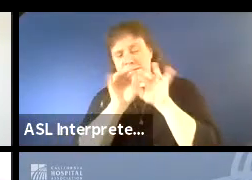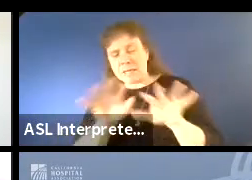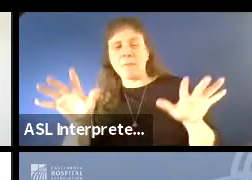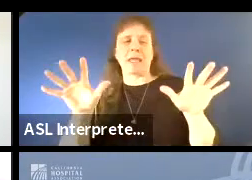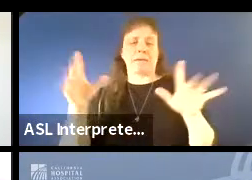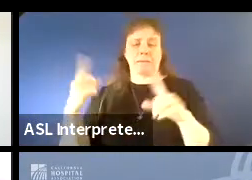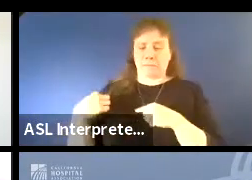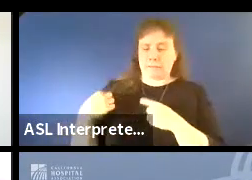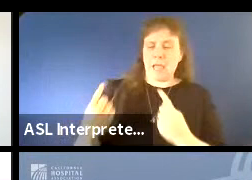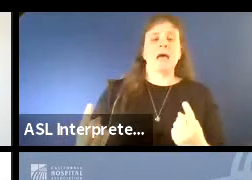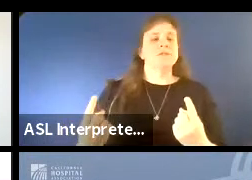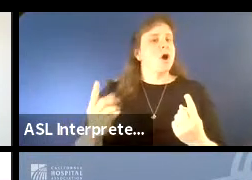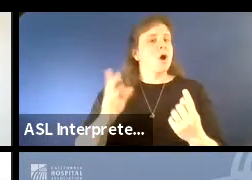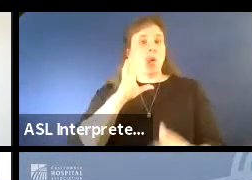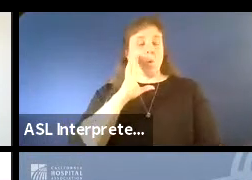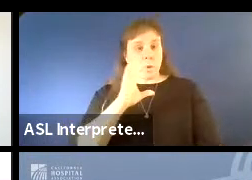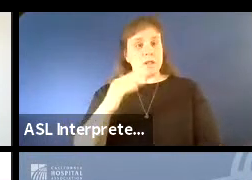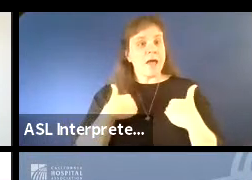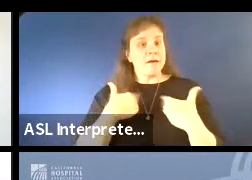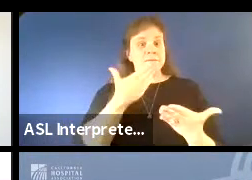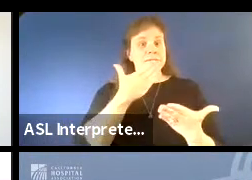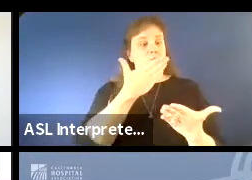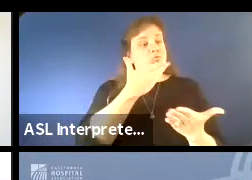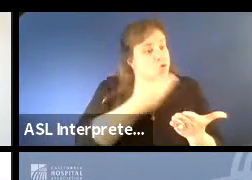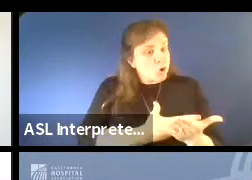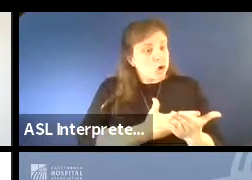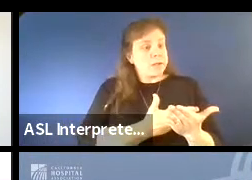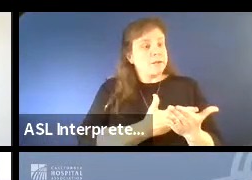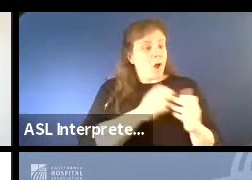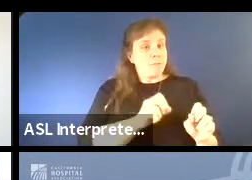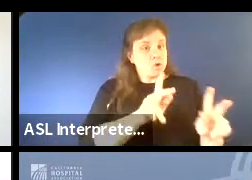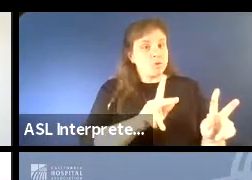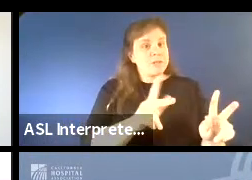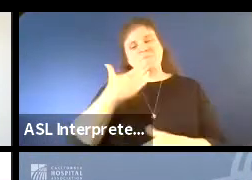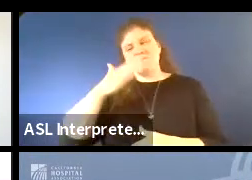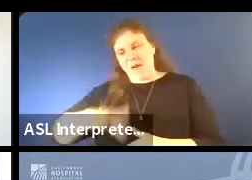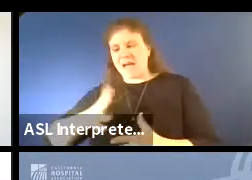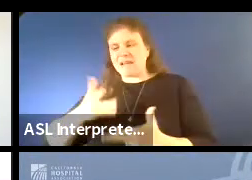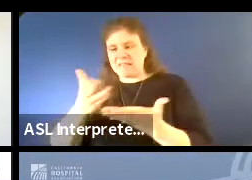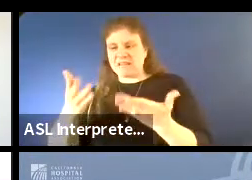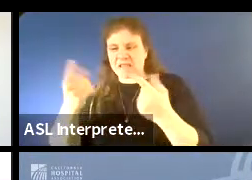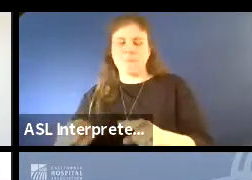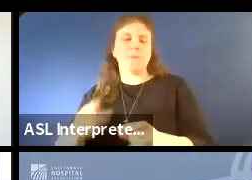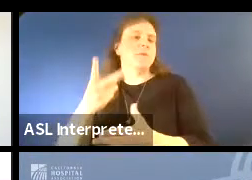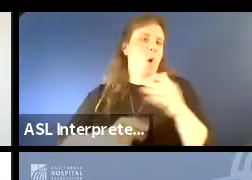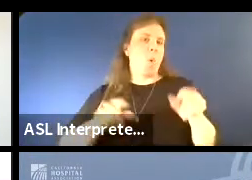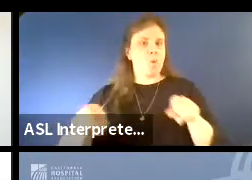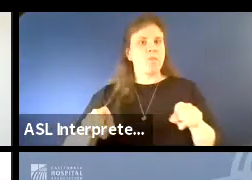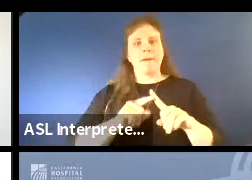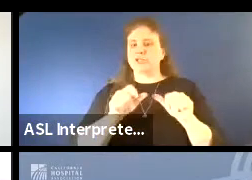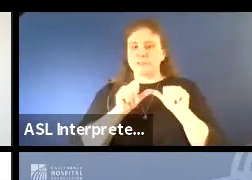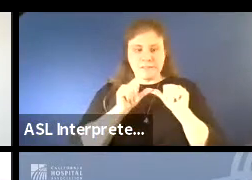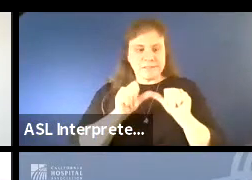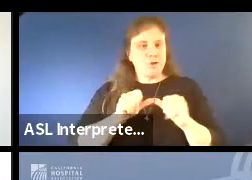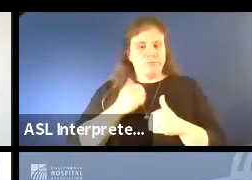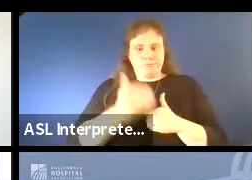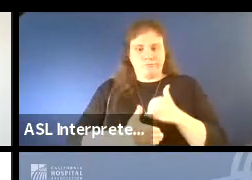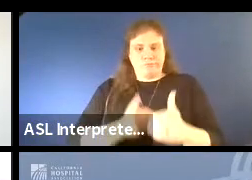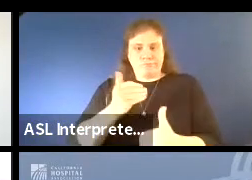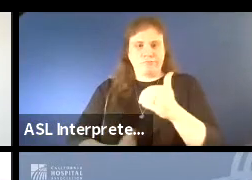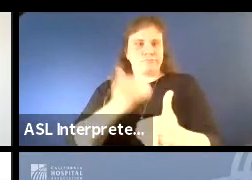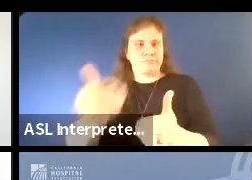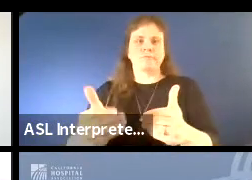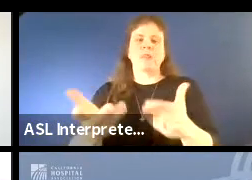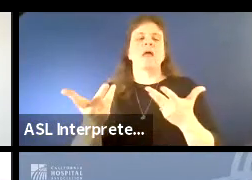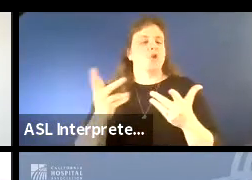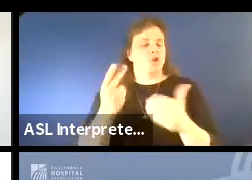and twists and turns and some wider areas where we make a ton of progress. But we're continuing to, again, move our way through it. And again, using all